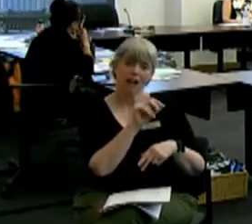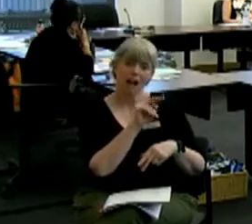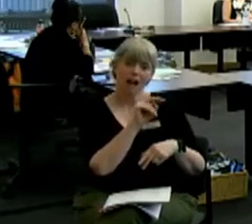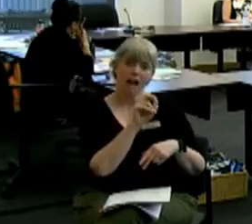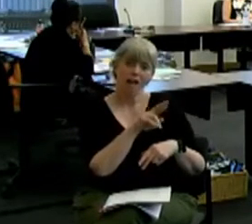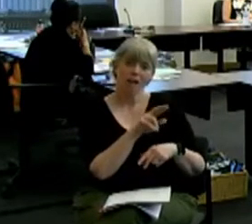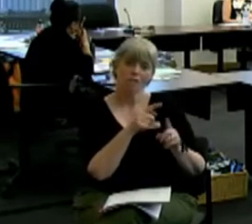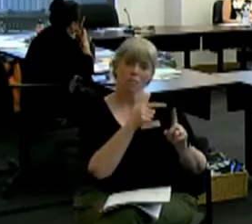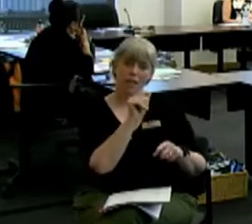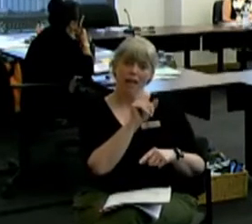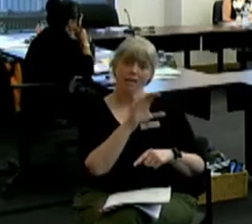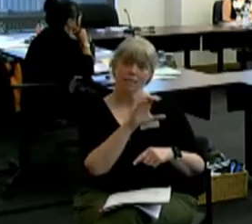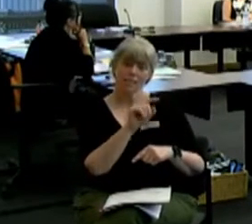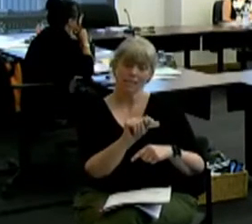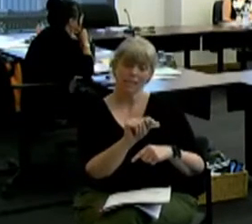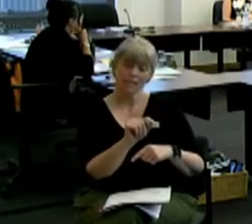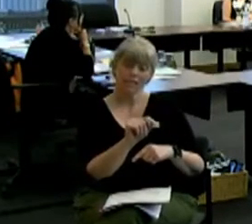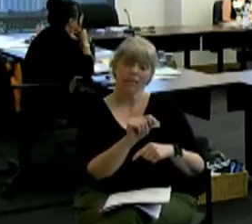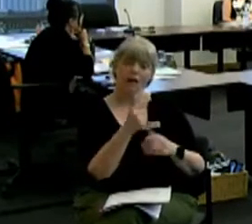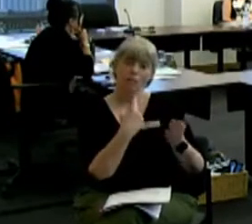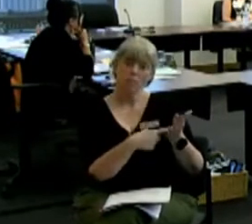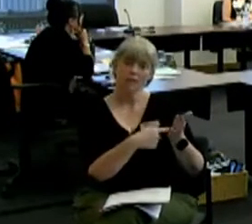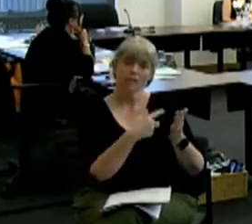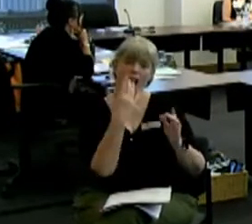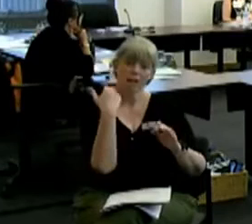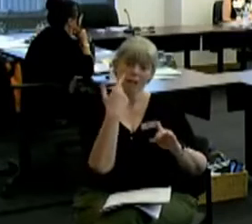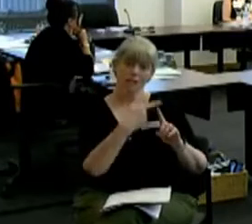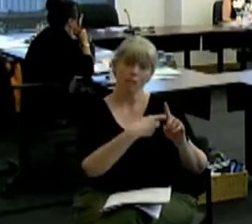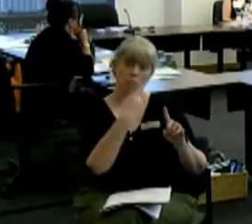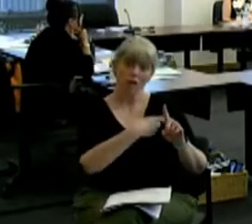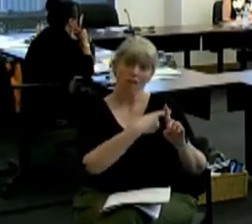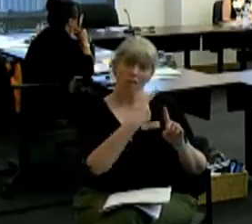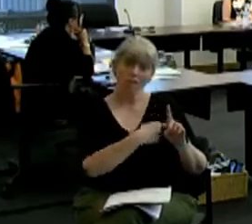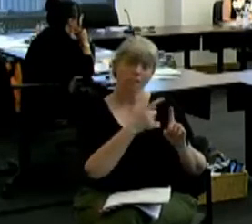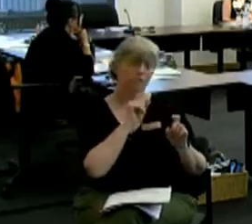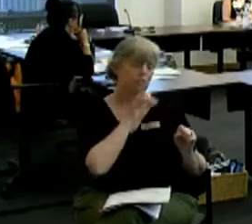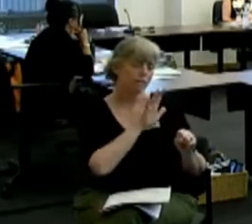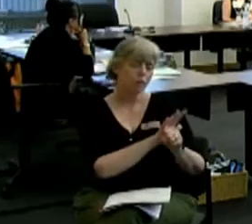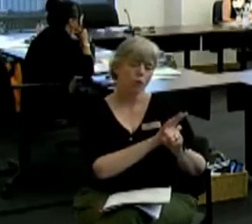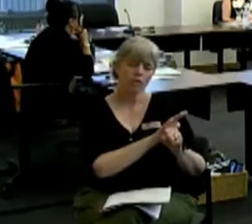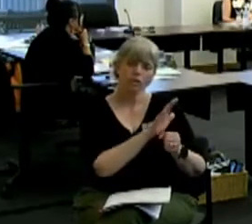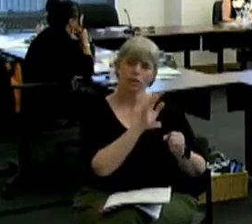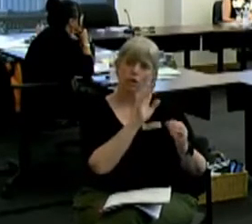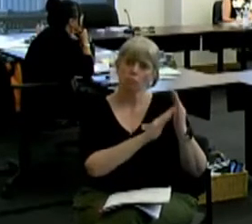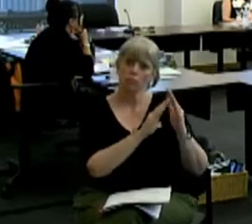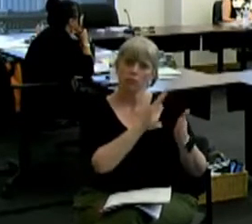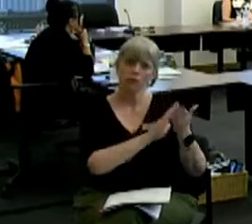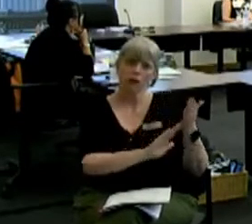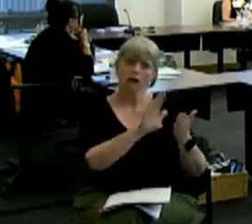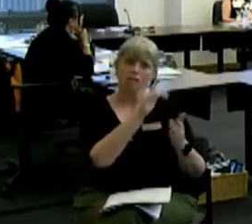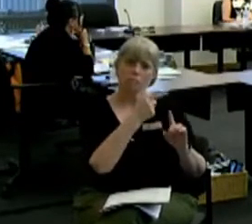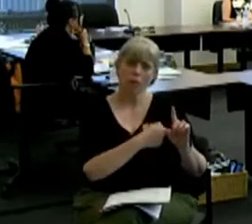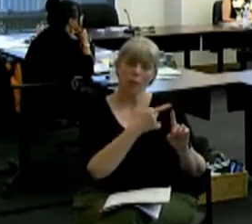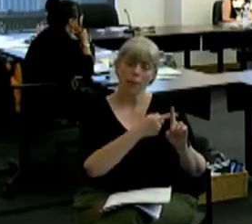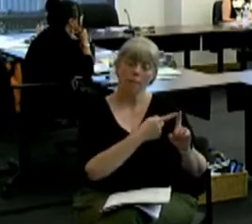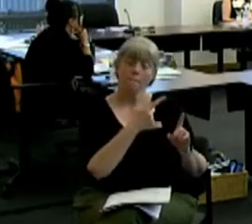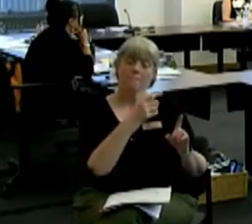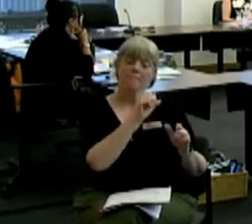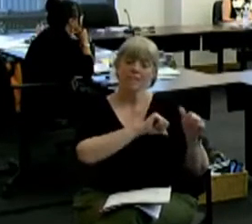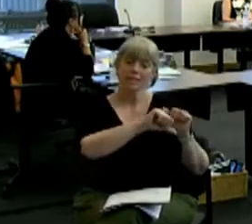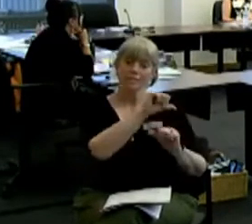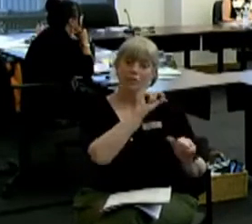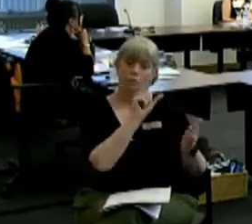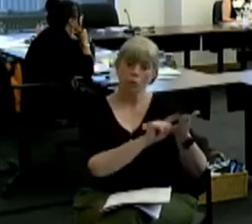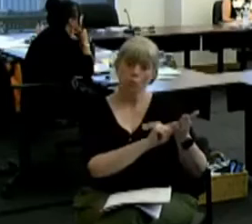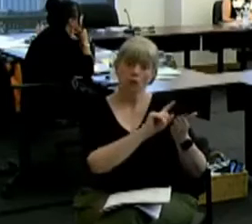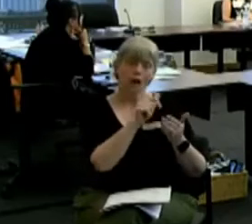the ACCT, was mentioning how last month, which was totally devoted to Community College Month, they had social print,